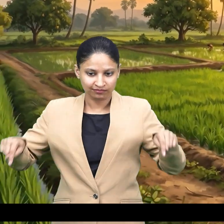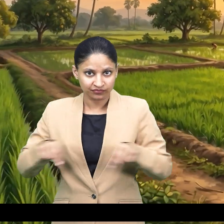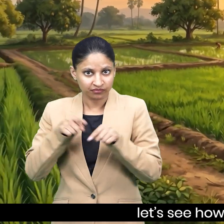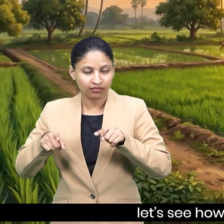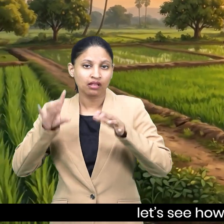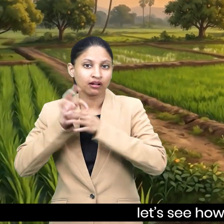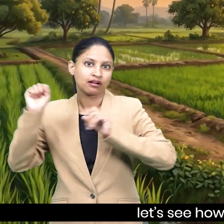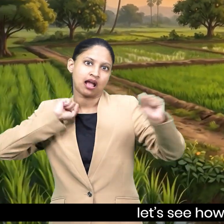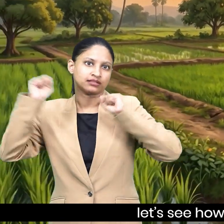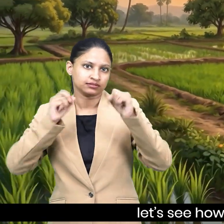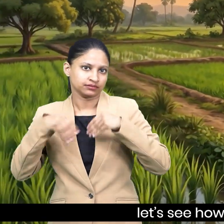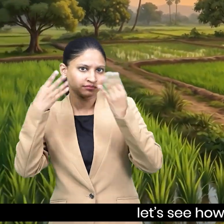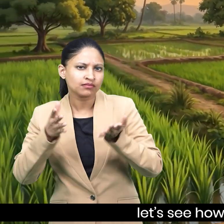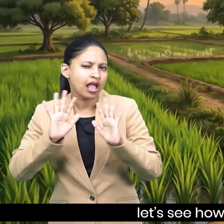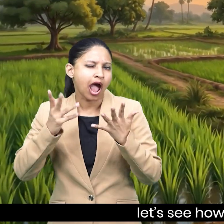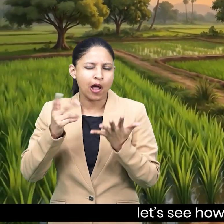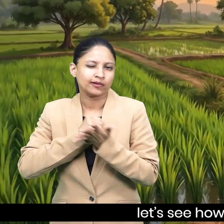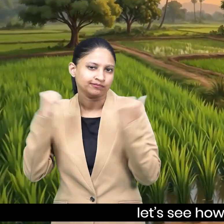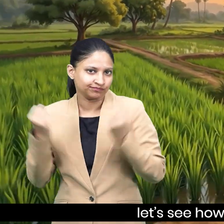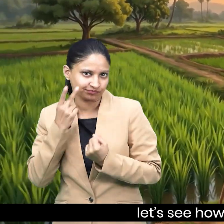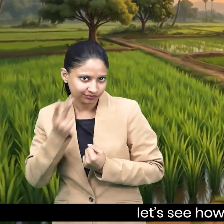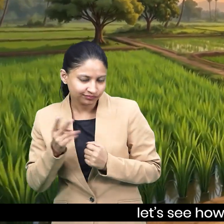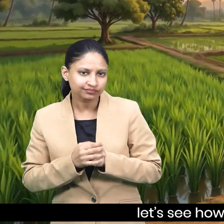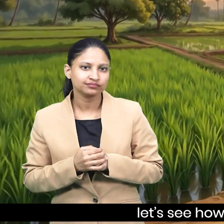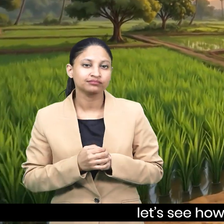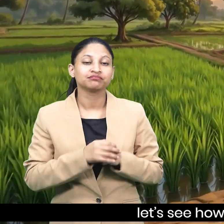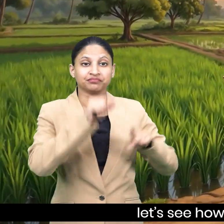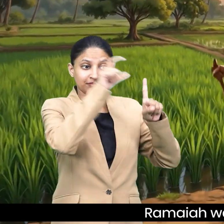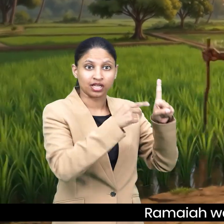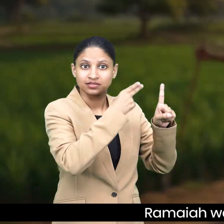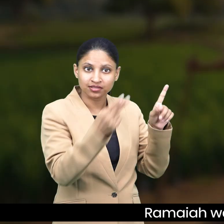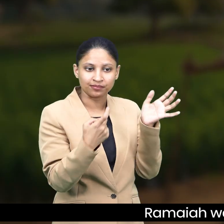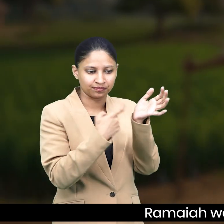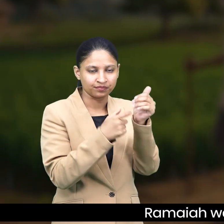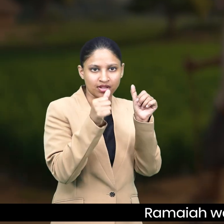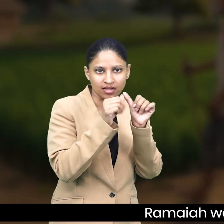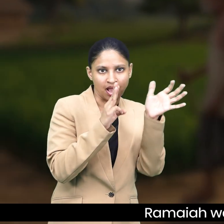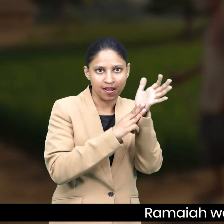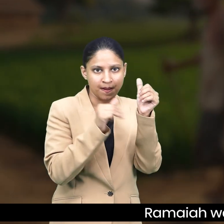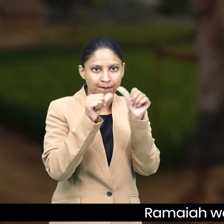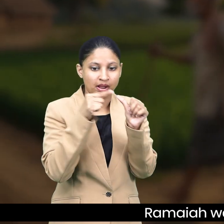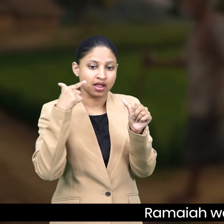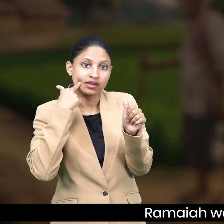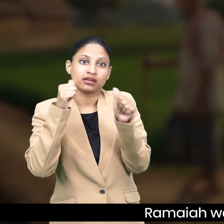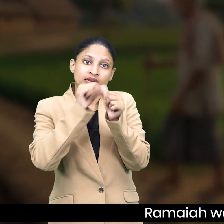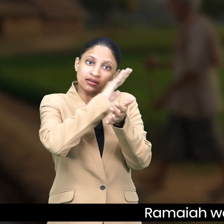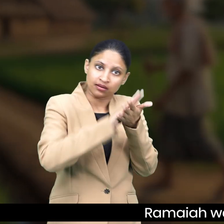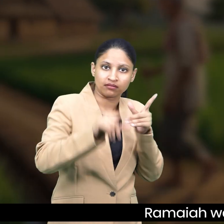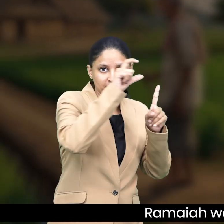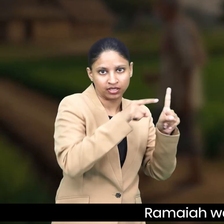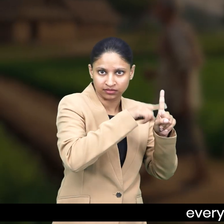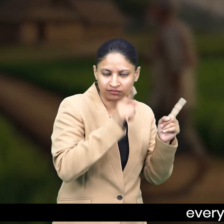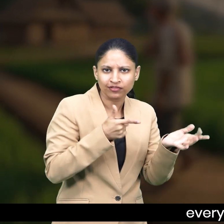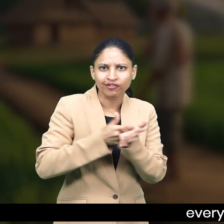Now, let's see how perimeter helps in exercise. Ramaiah walks around his square